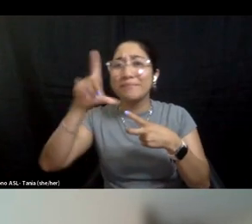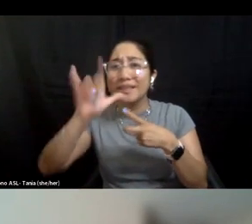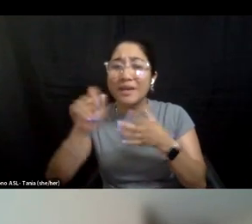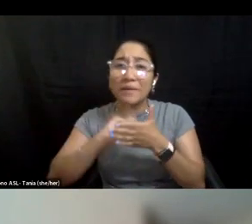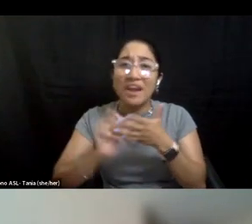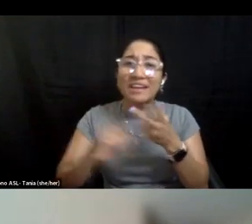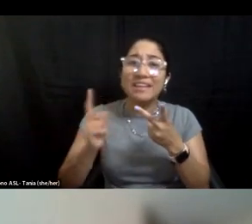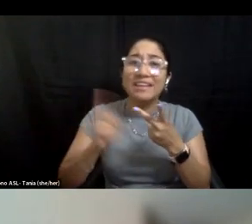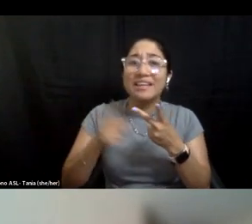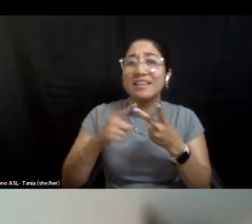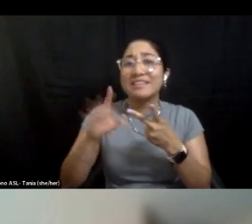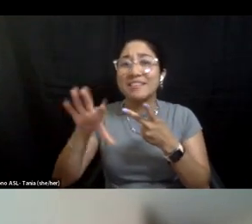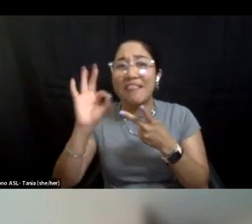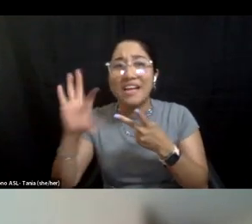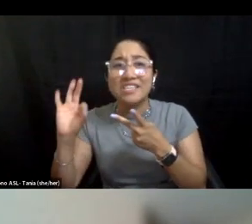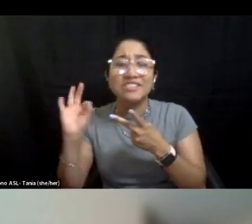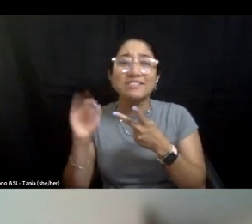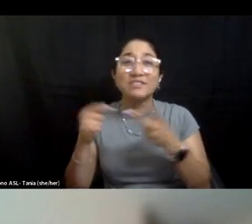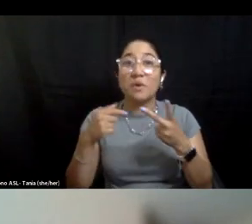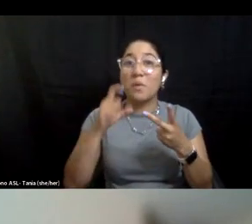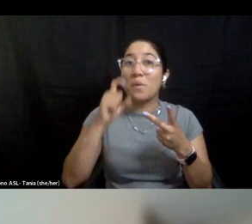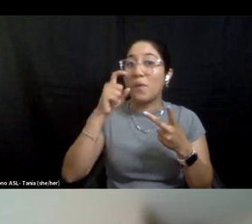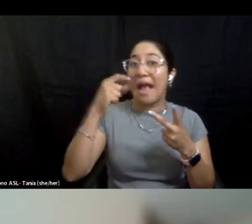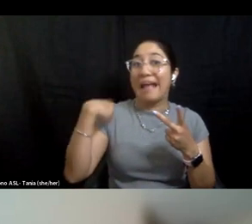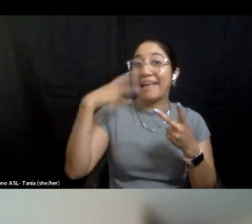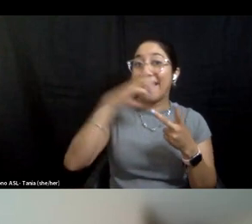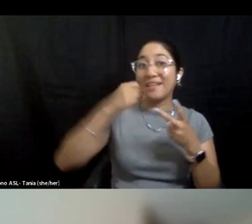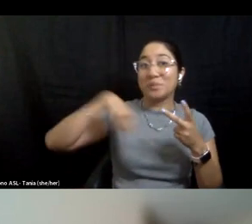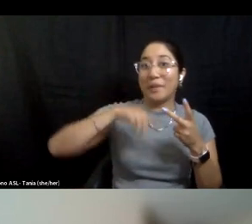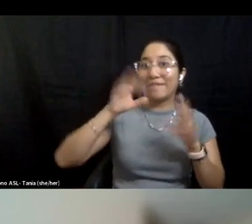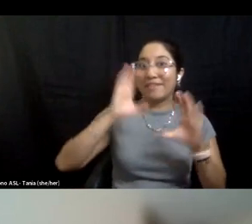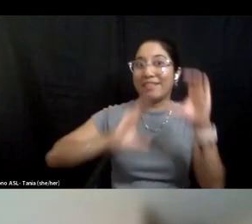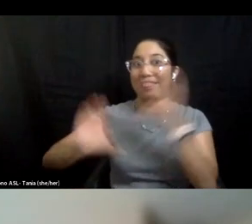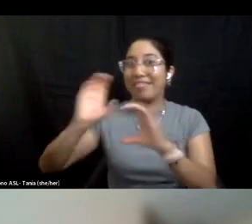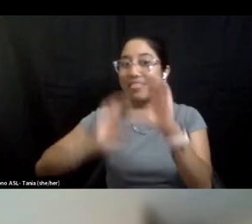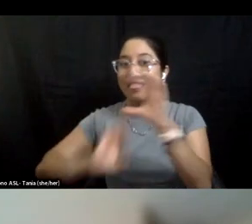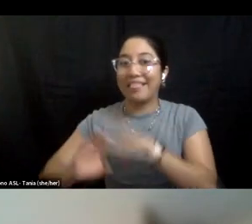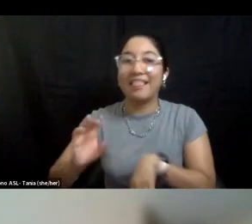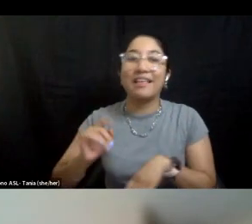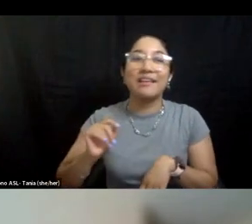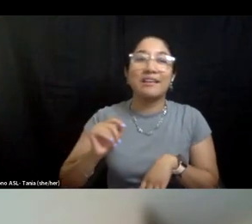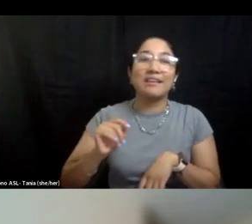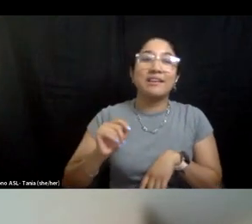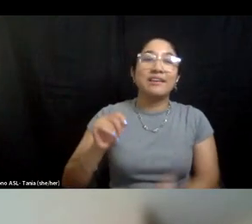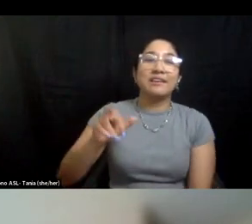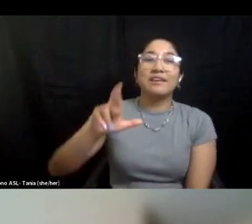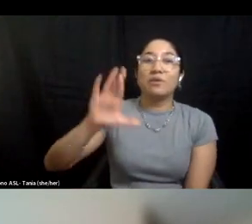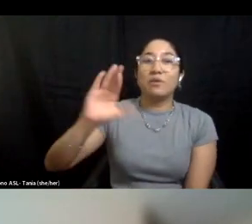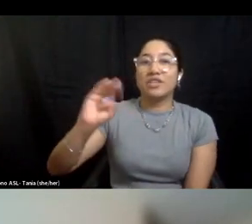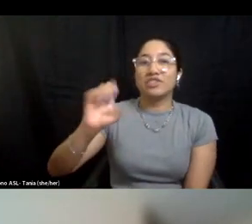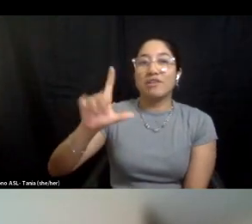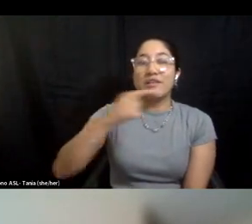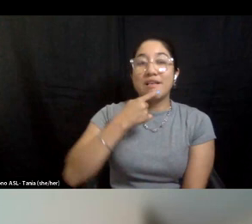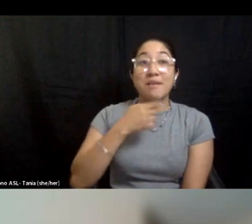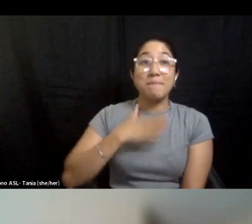of the sort. So we will have to go on a search. I think that you do it. So my blog is called But Am I Famous Yet? And if you Google But